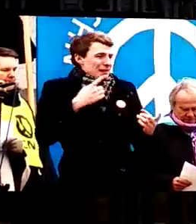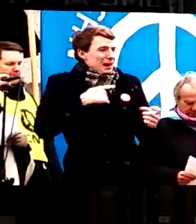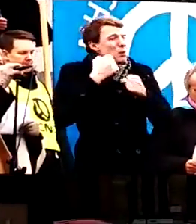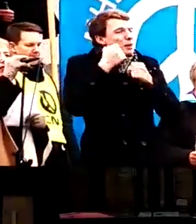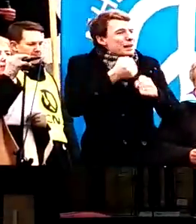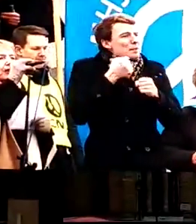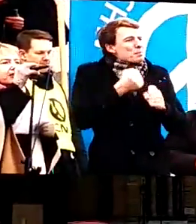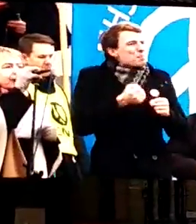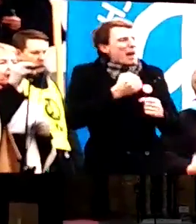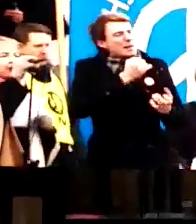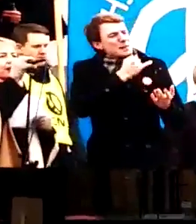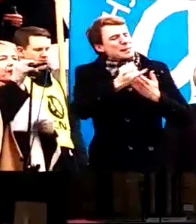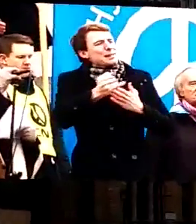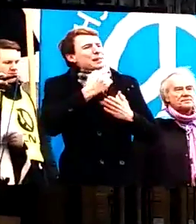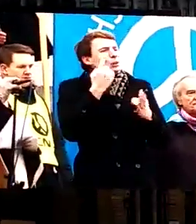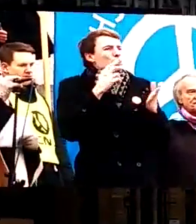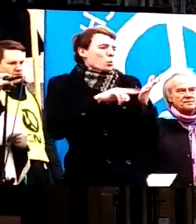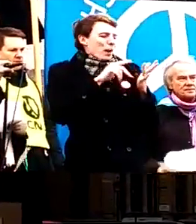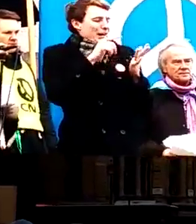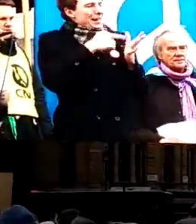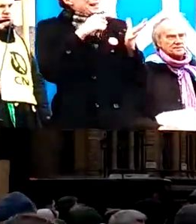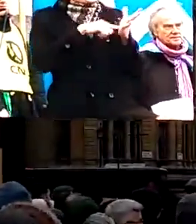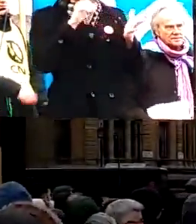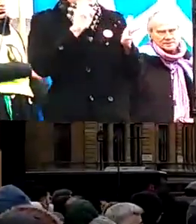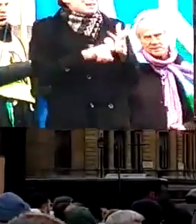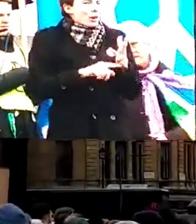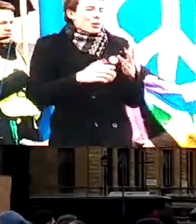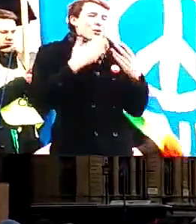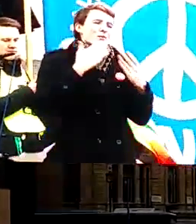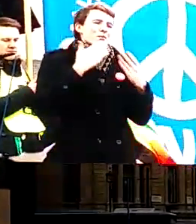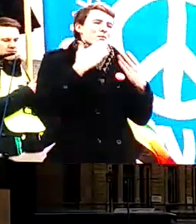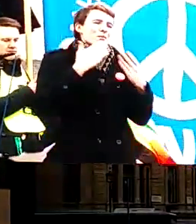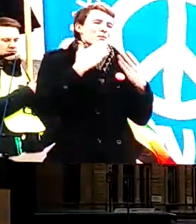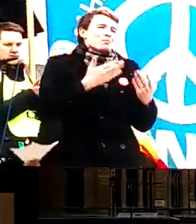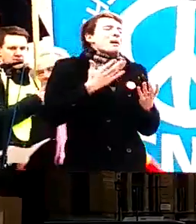against NATO. Please welcome Rainer Braun.